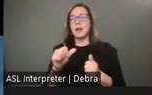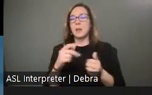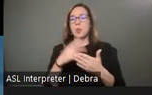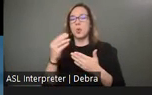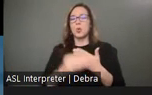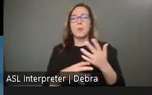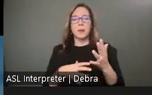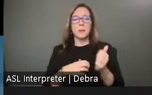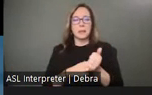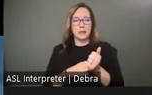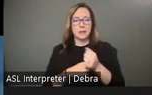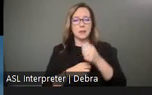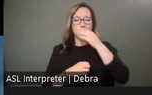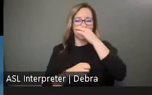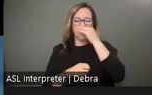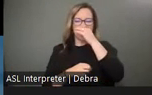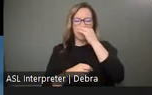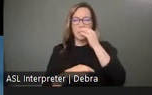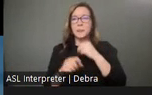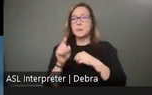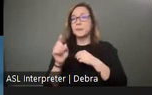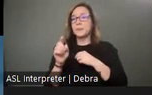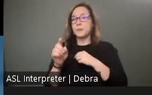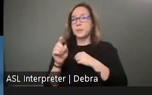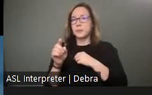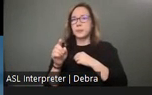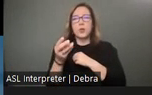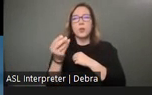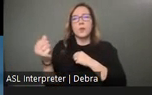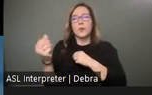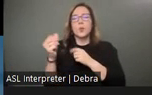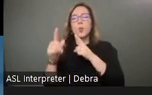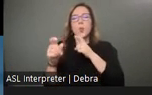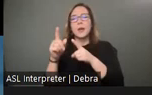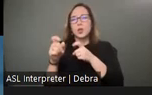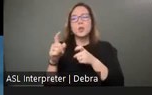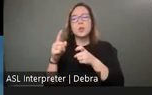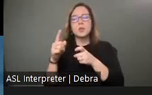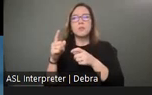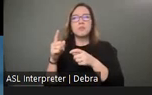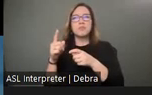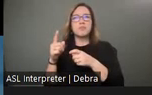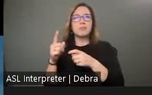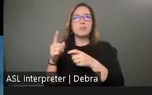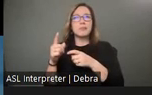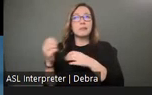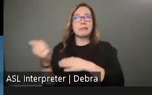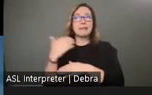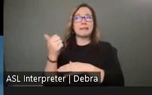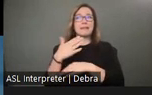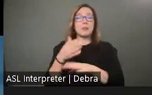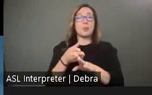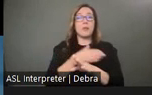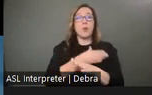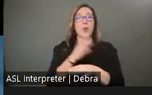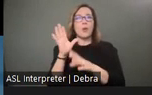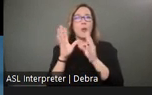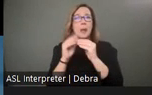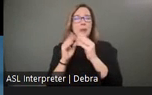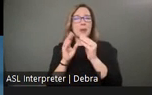what this consists of is there were a few questions that we received prior to the webinar.